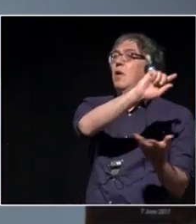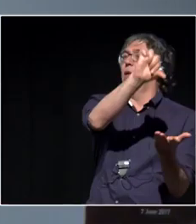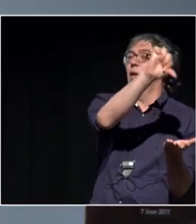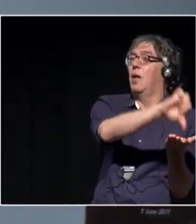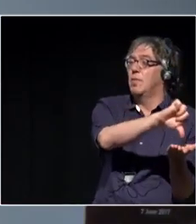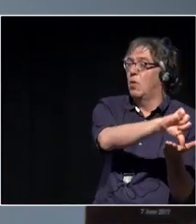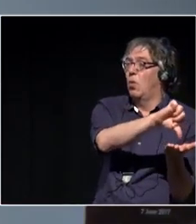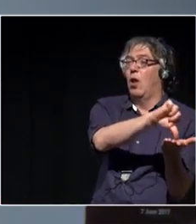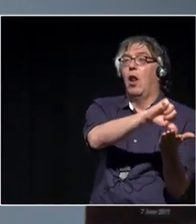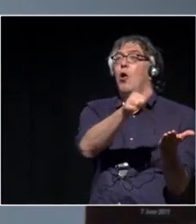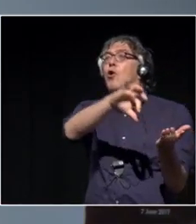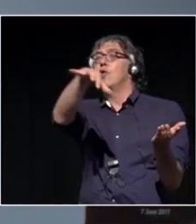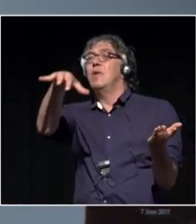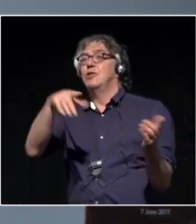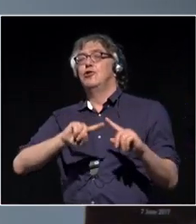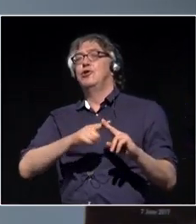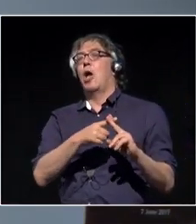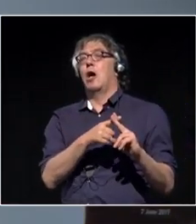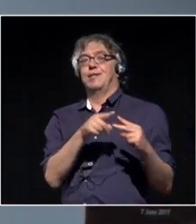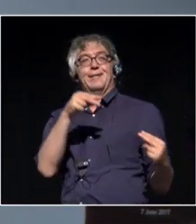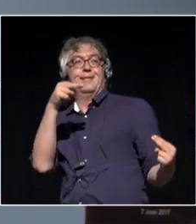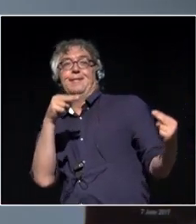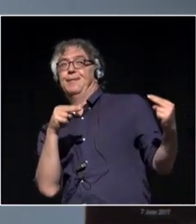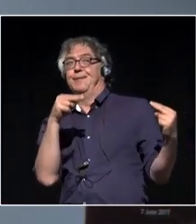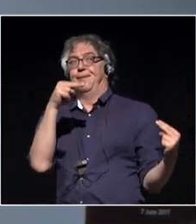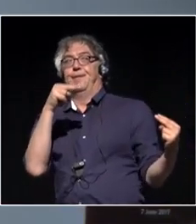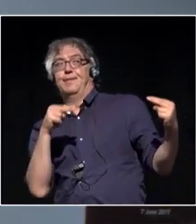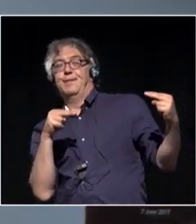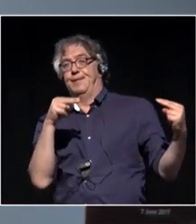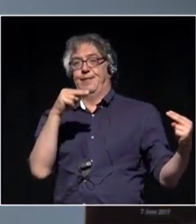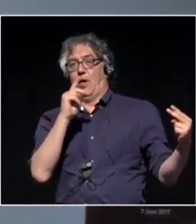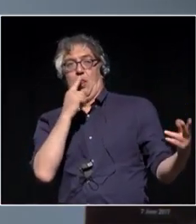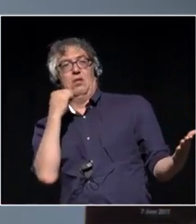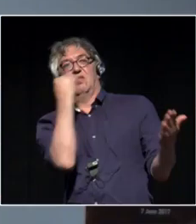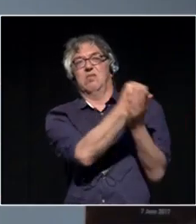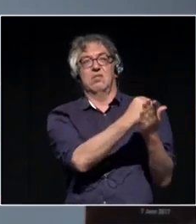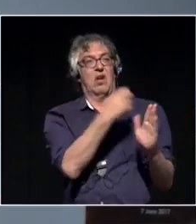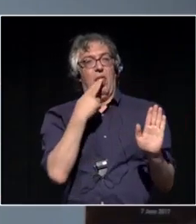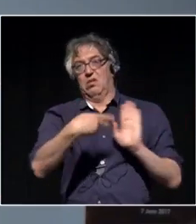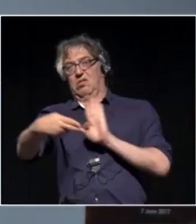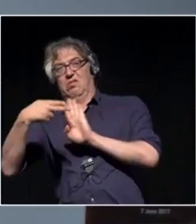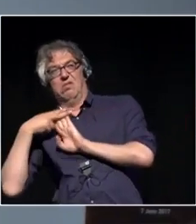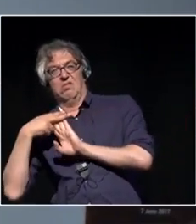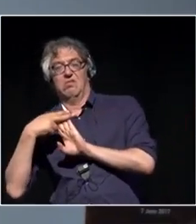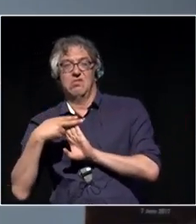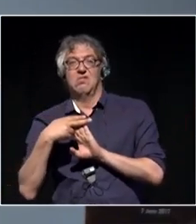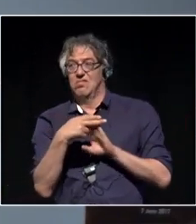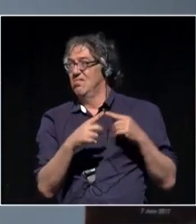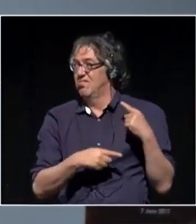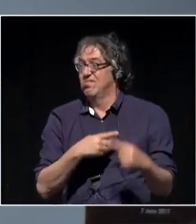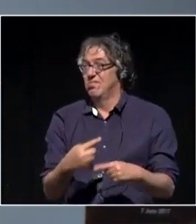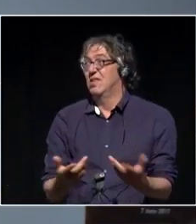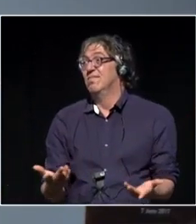of Burkina Faso. And this stigma continued. And so I had even once heard